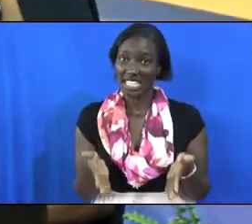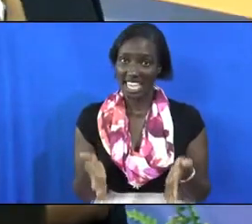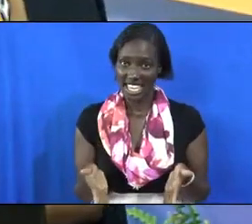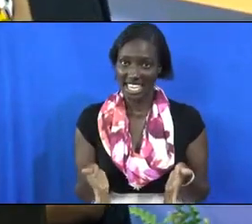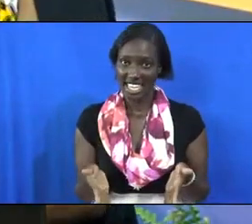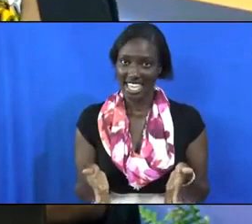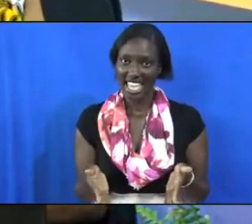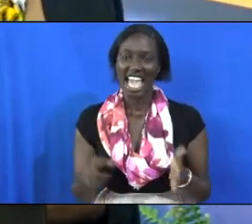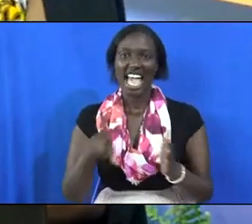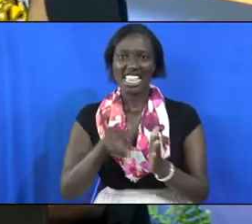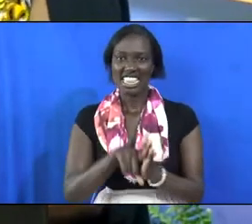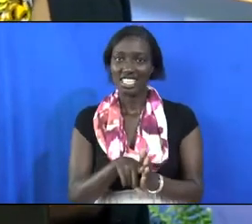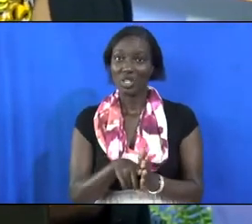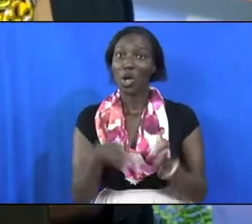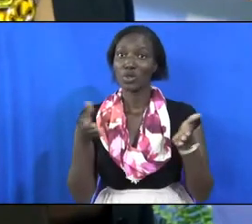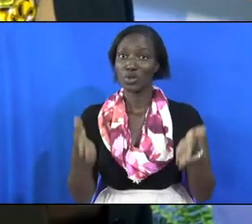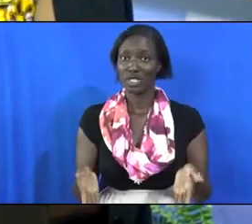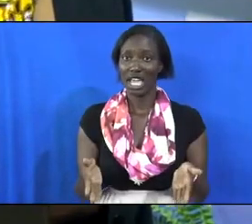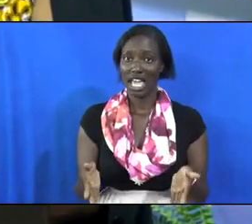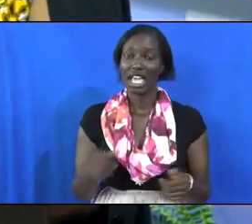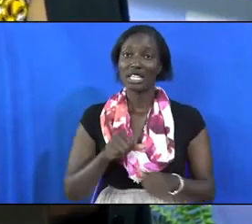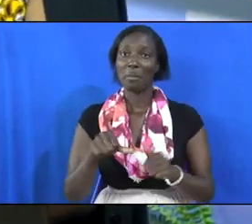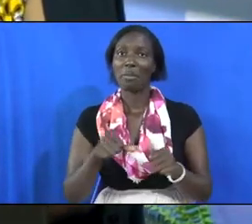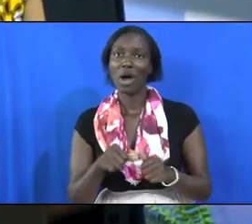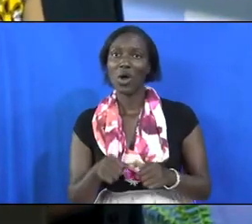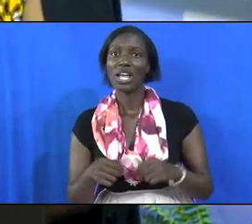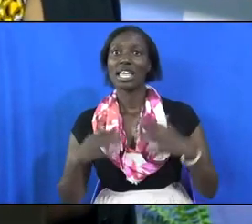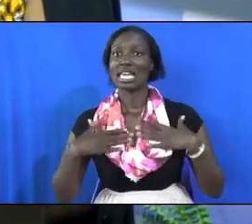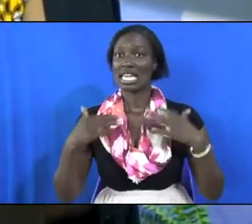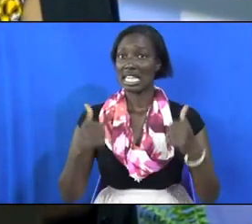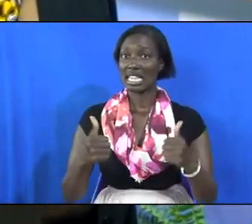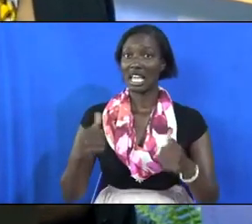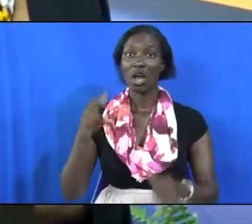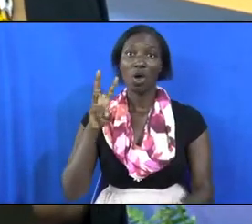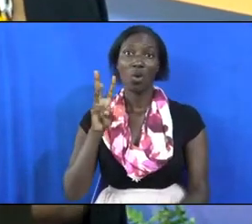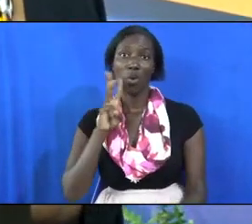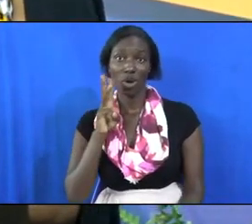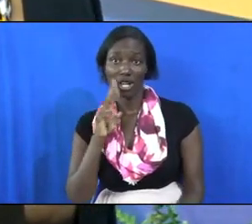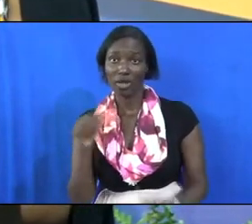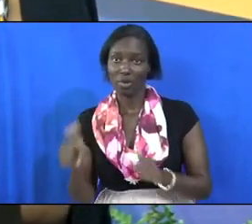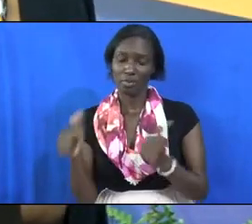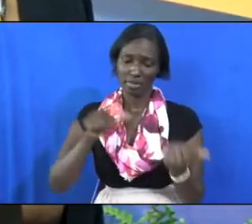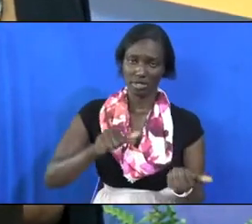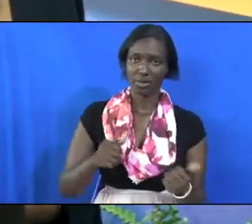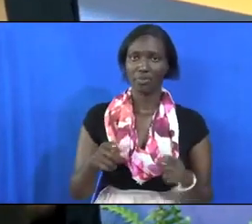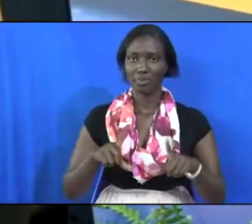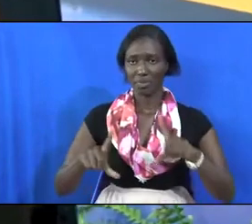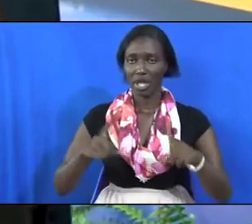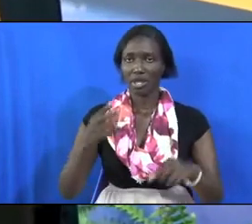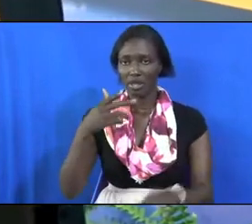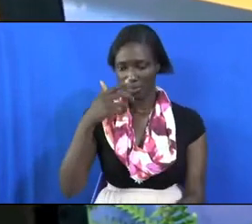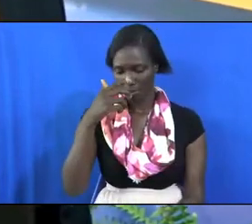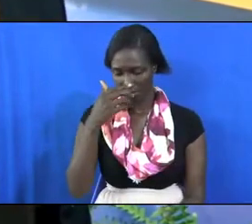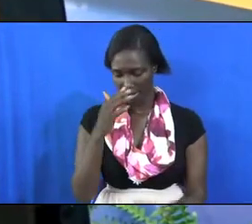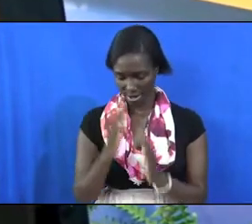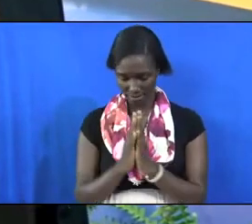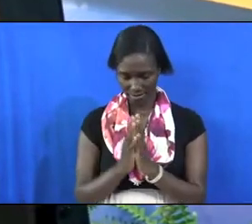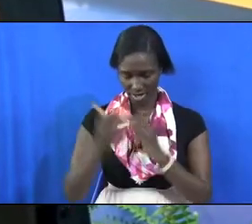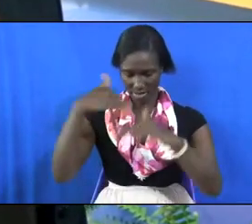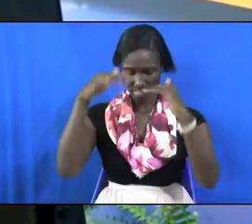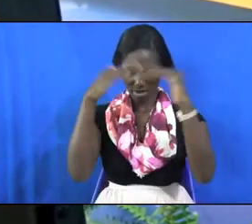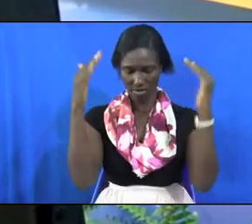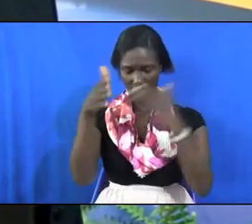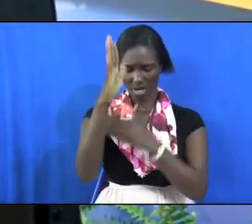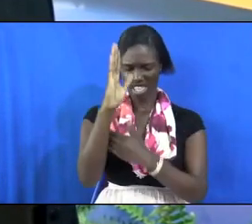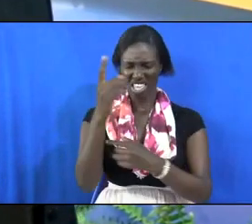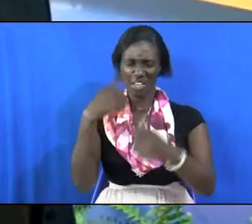So today, our lesson today is about the healing waters or baptism. Let us pray. Our Heavenly Father, we